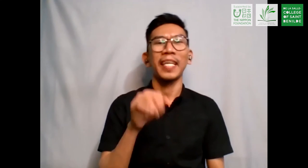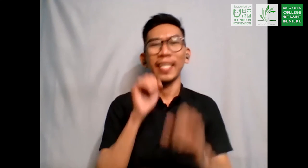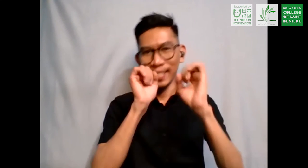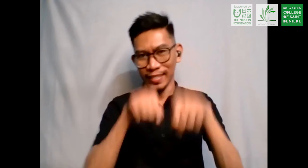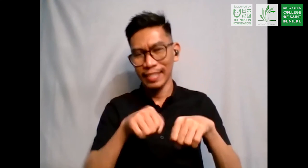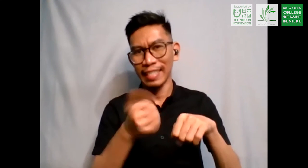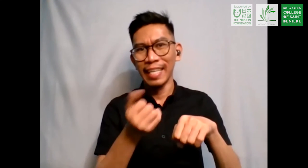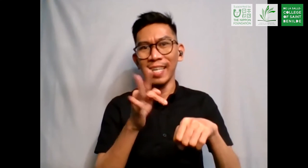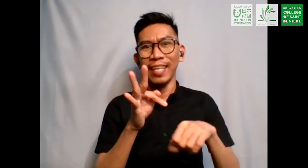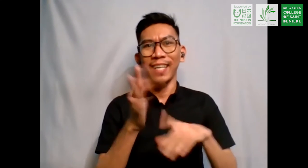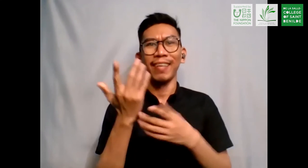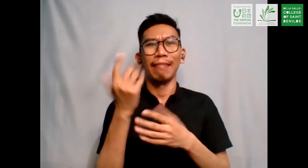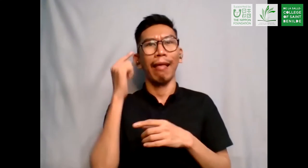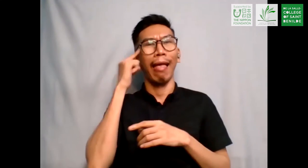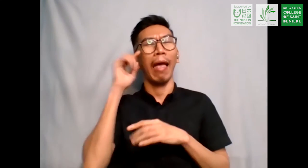may miss things.